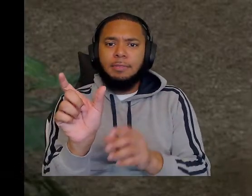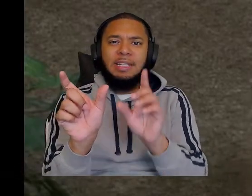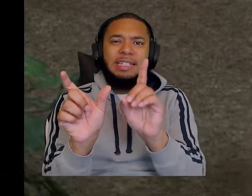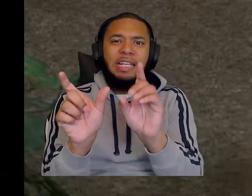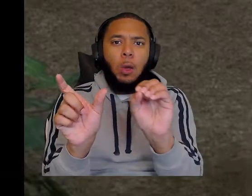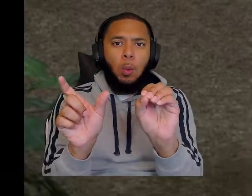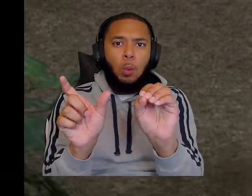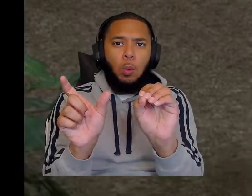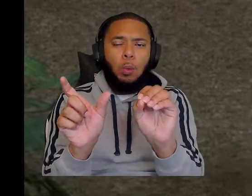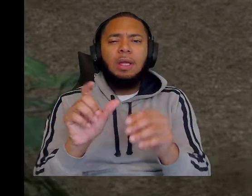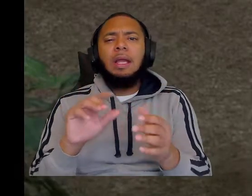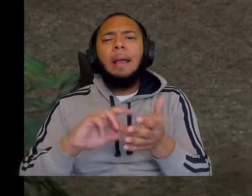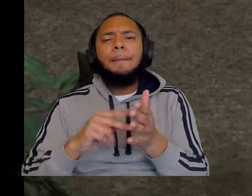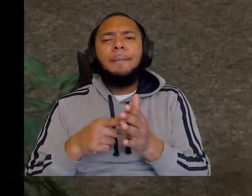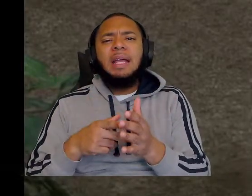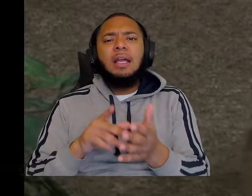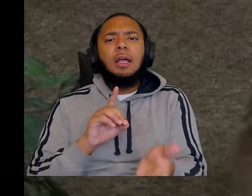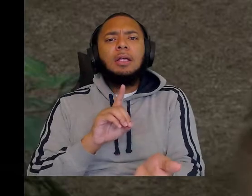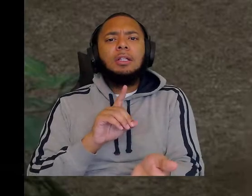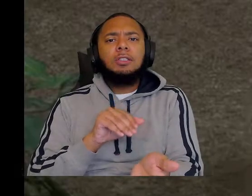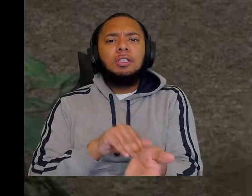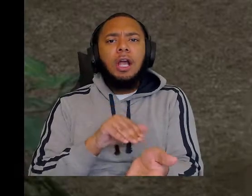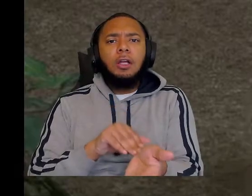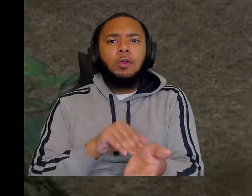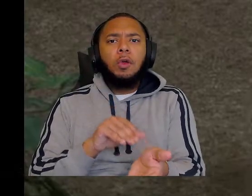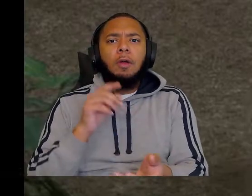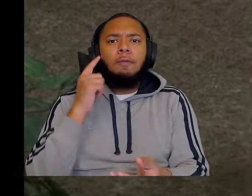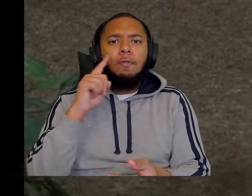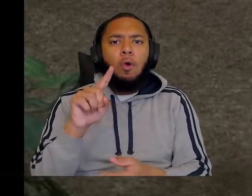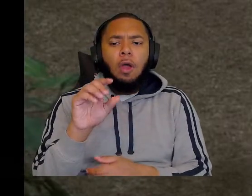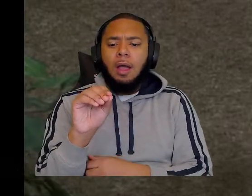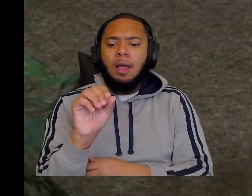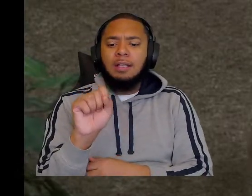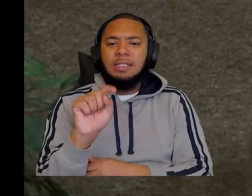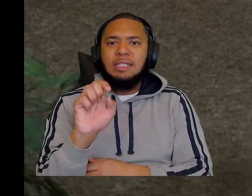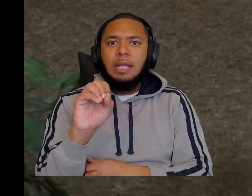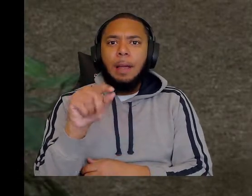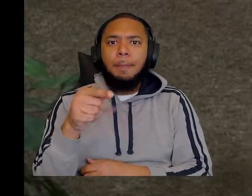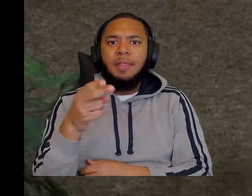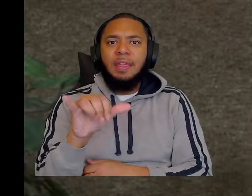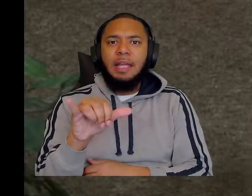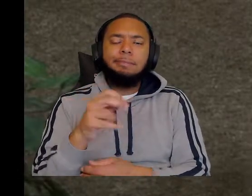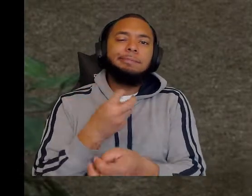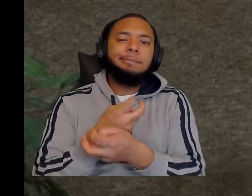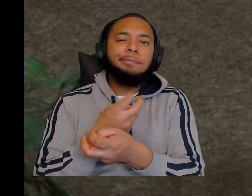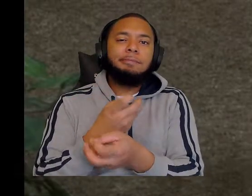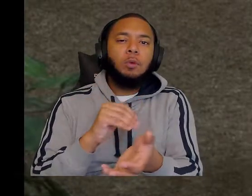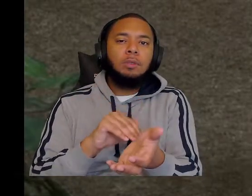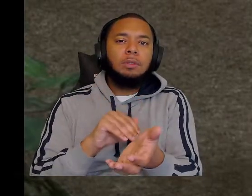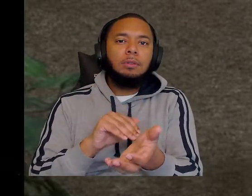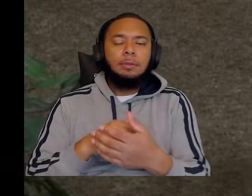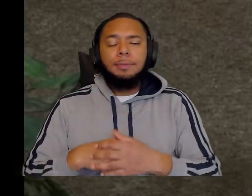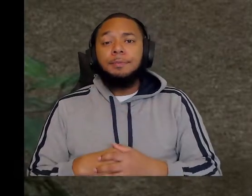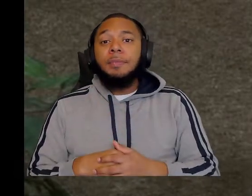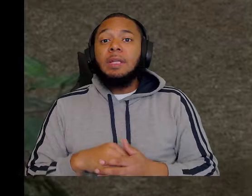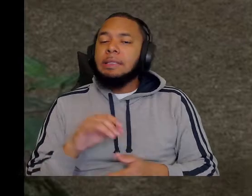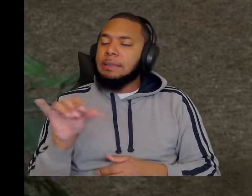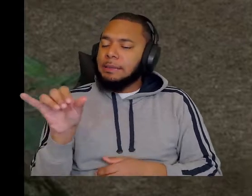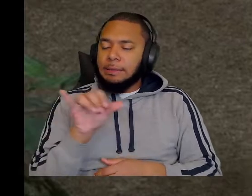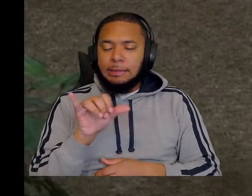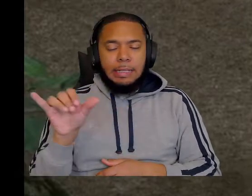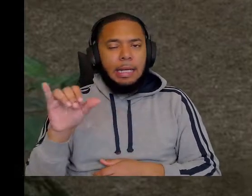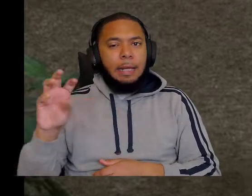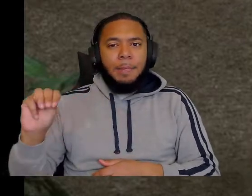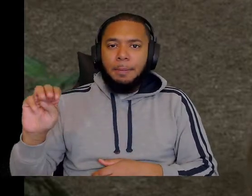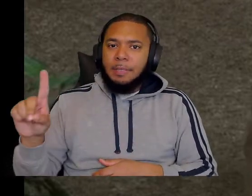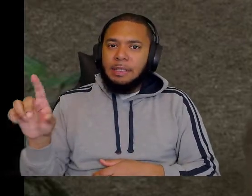means a doctor of osteopathy. Still a medical doctor, has to take the same exams and pass all the same